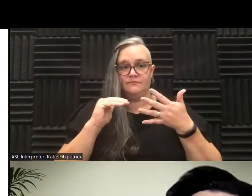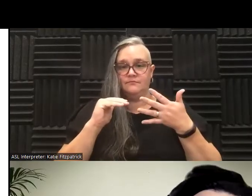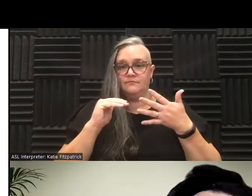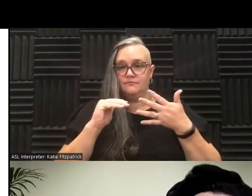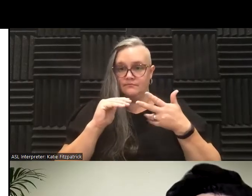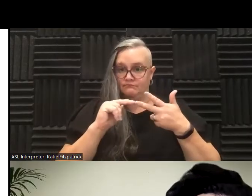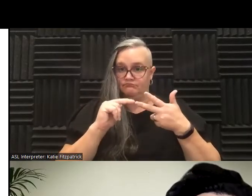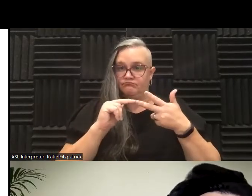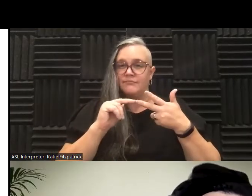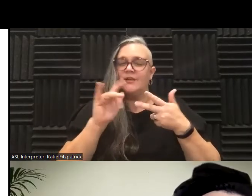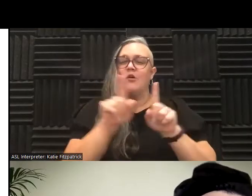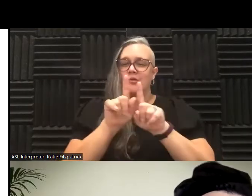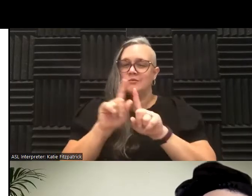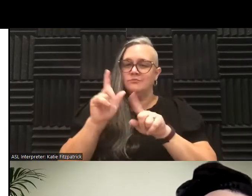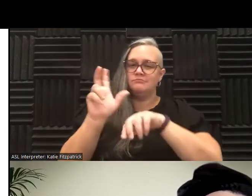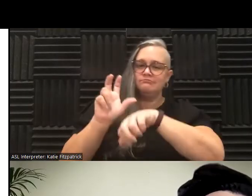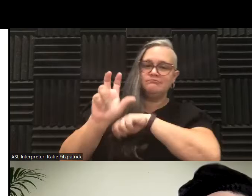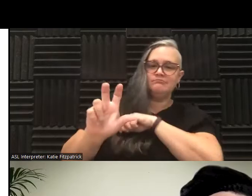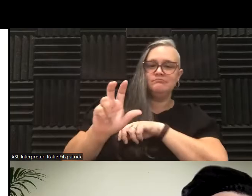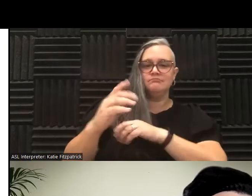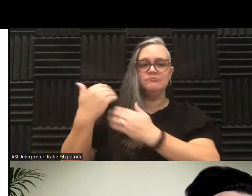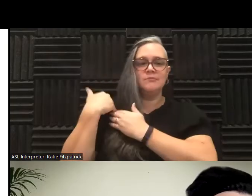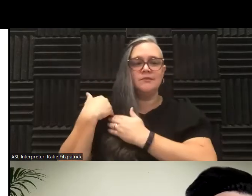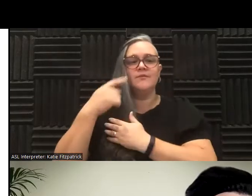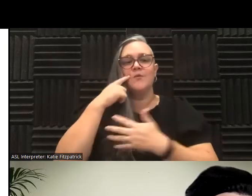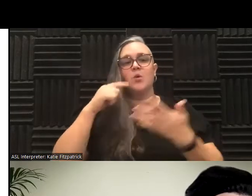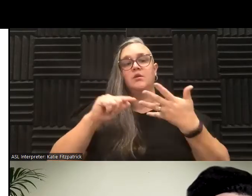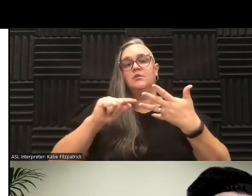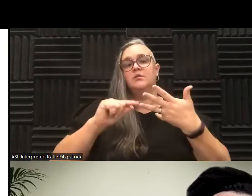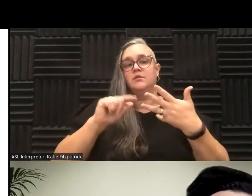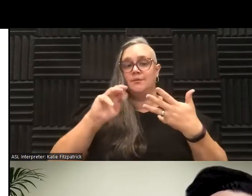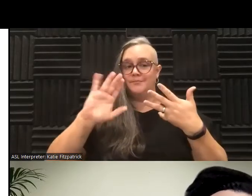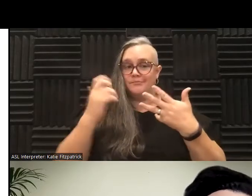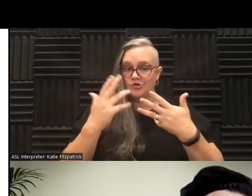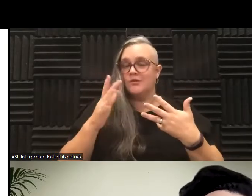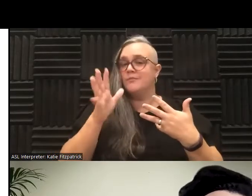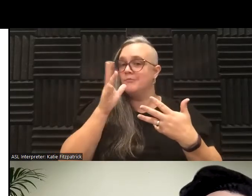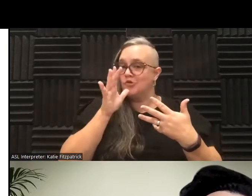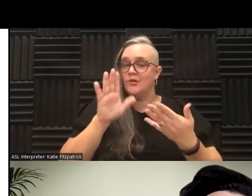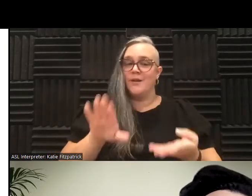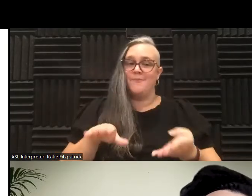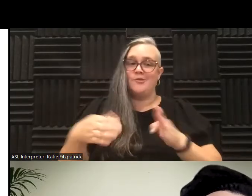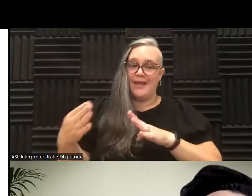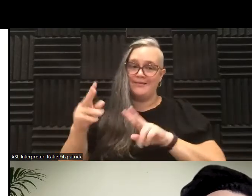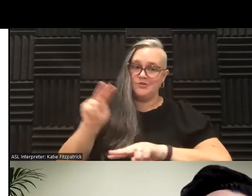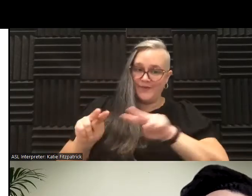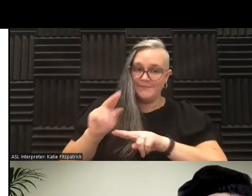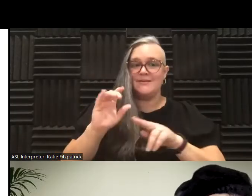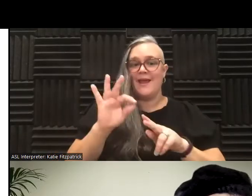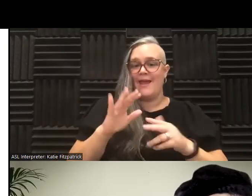allocate some responsibilities to the Michigan Maternal Mortality Surveillance and Fetal Infant Mortality